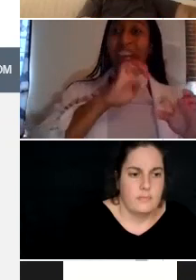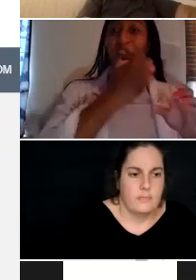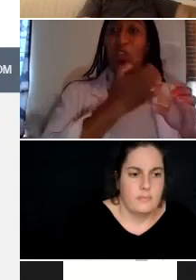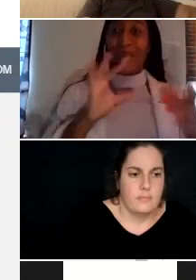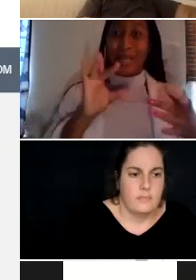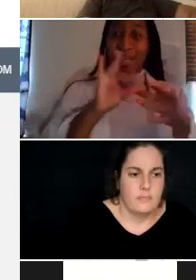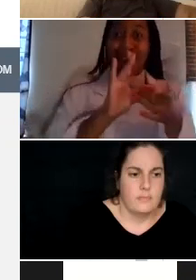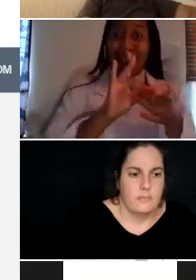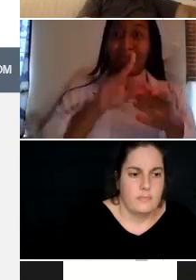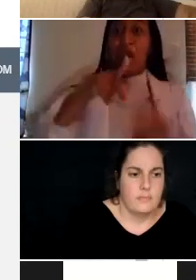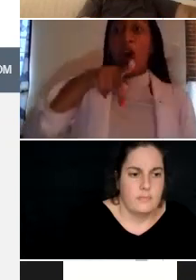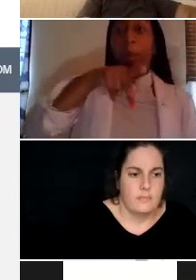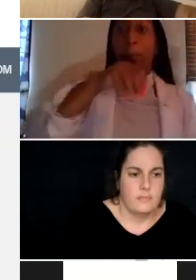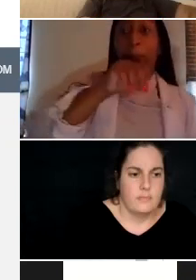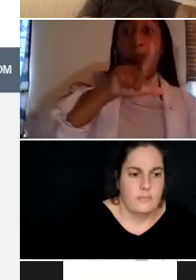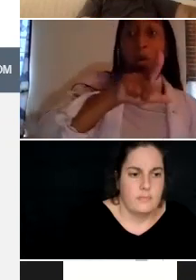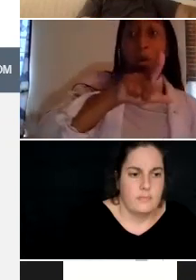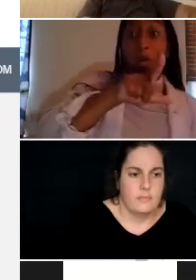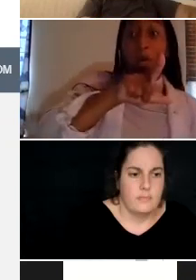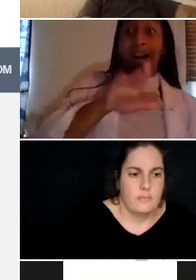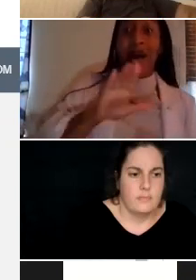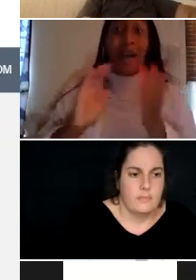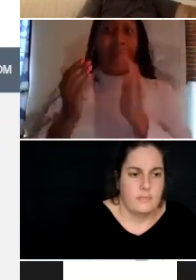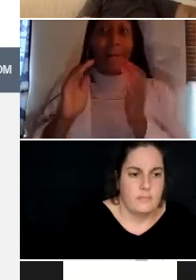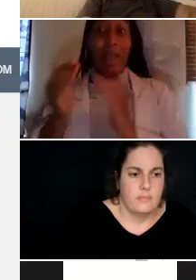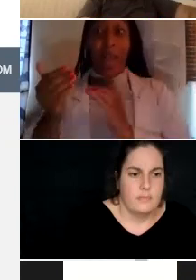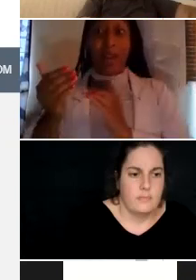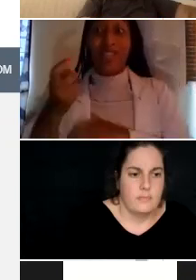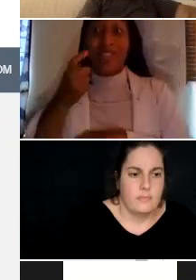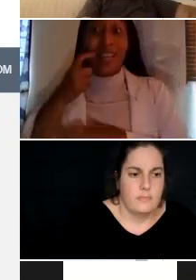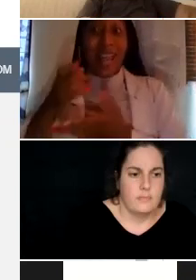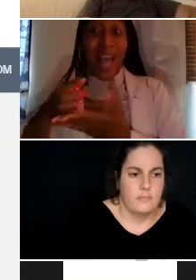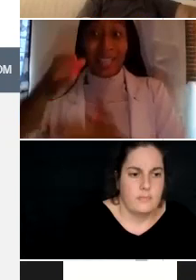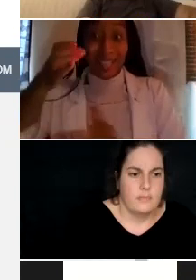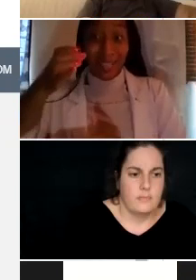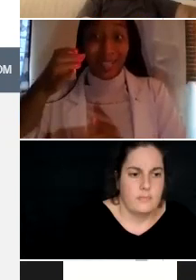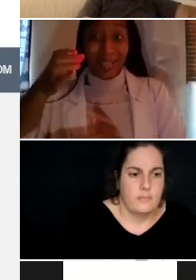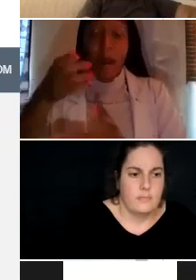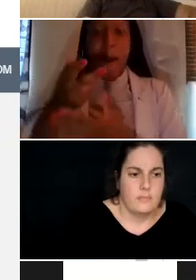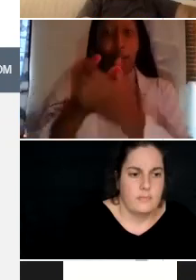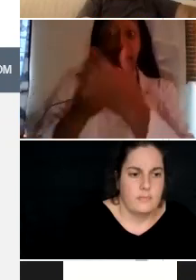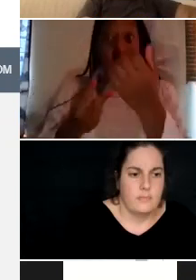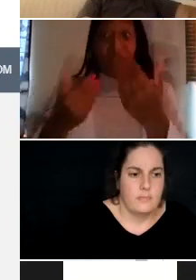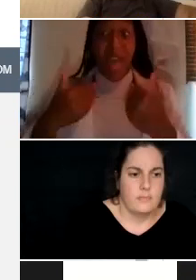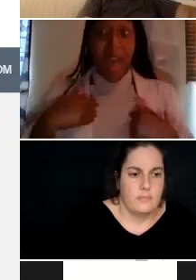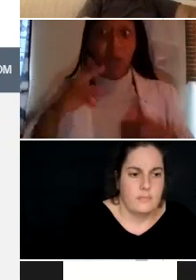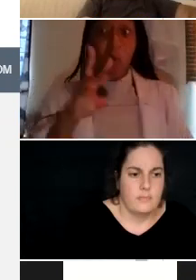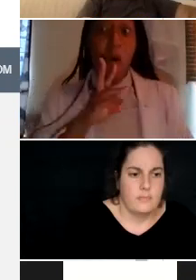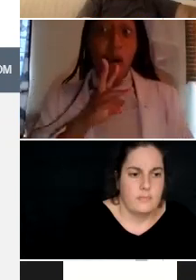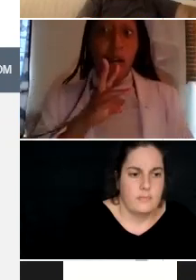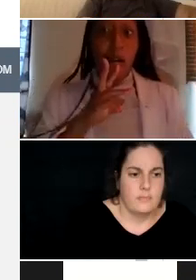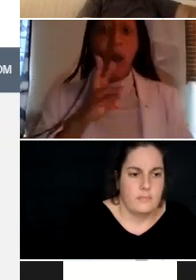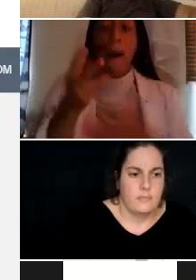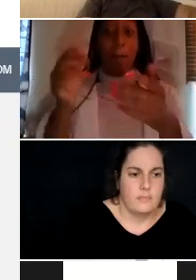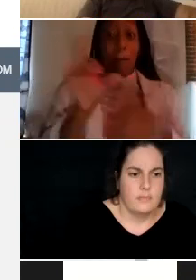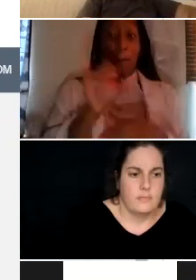swimming pool. They're both holding water, same substance. They're both at the same temperature. Let's say a